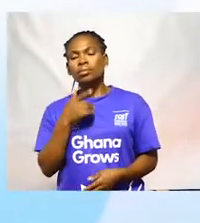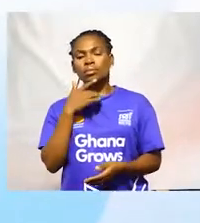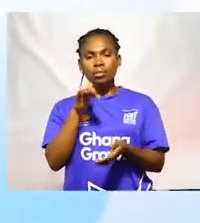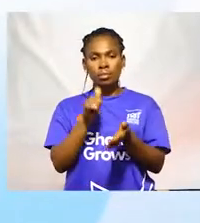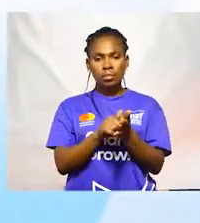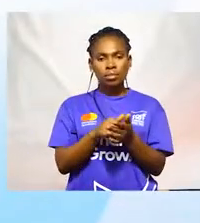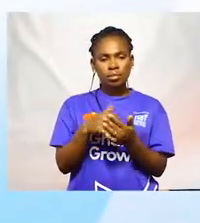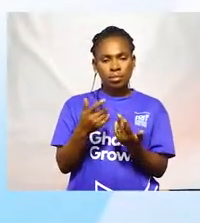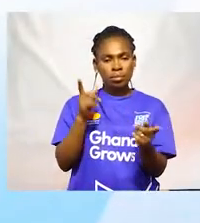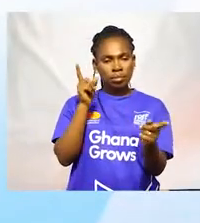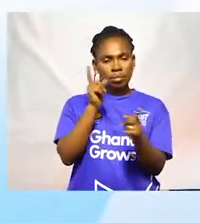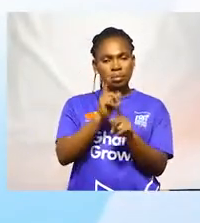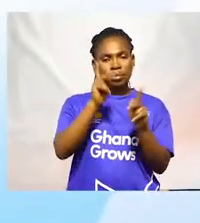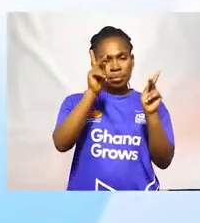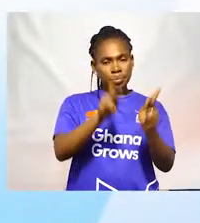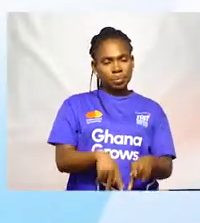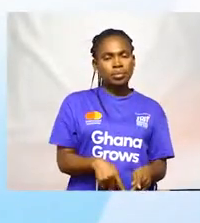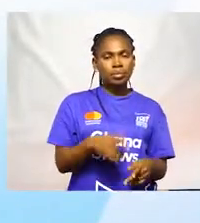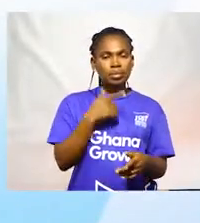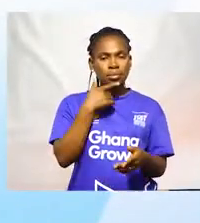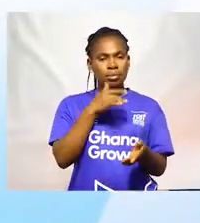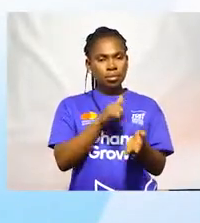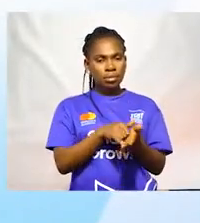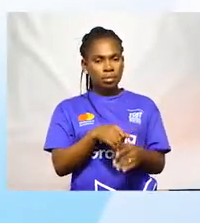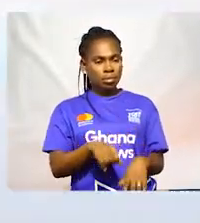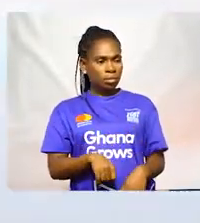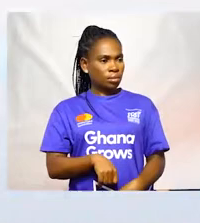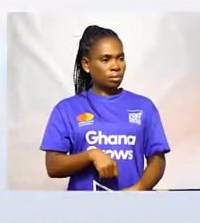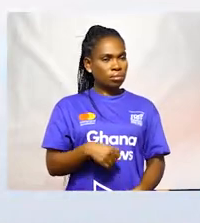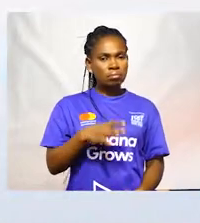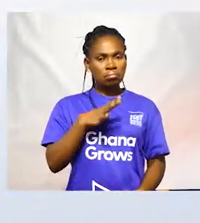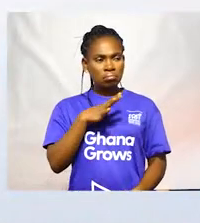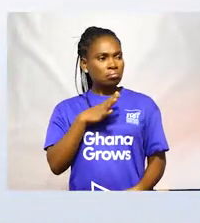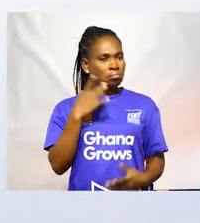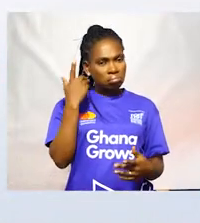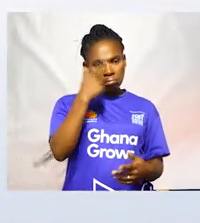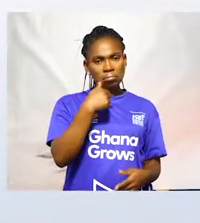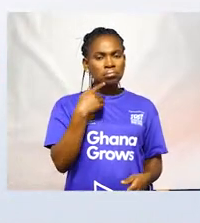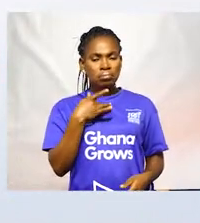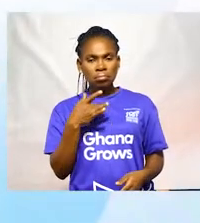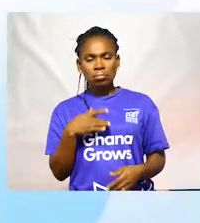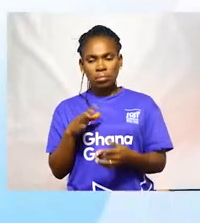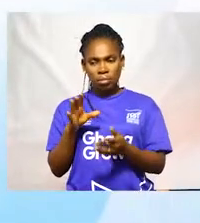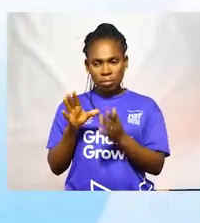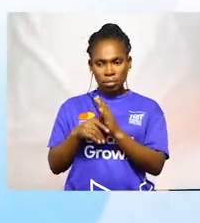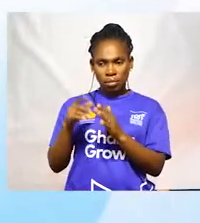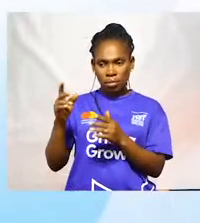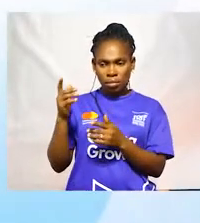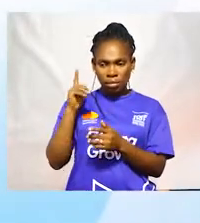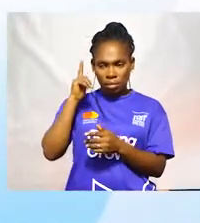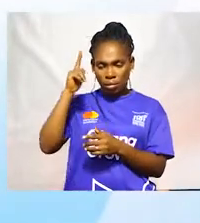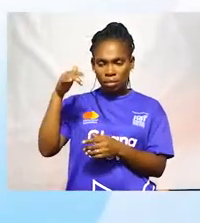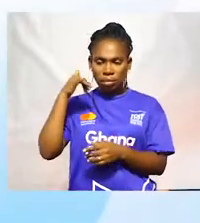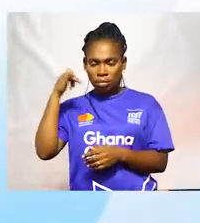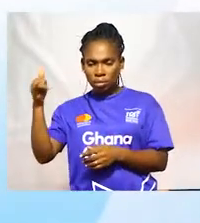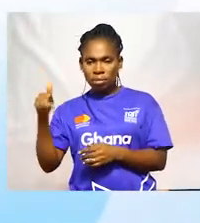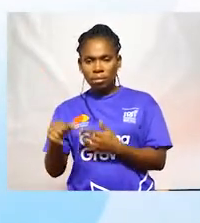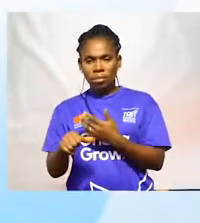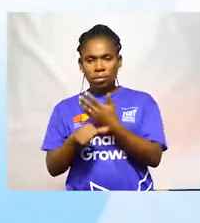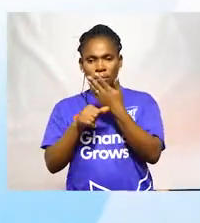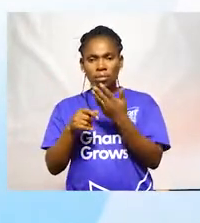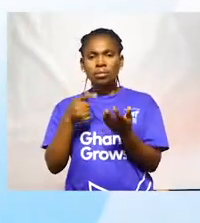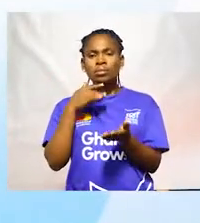times, when I reached out, the person was not available. I called their personal assistant and I found out the